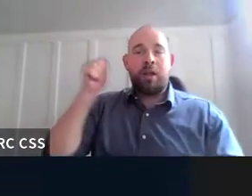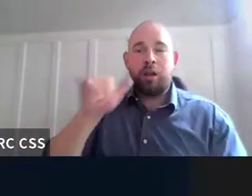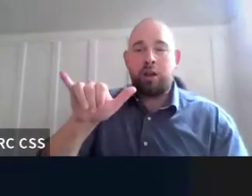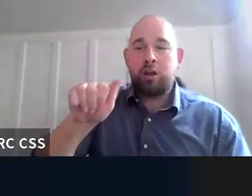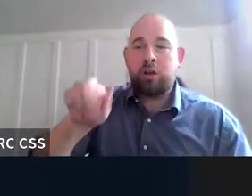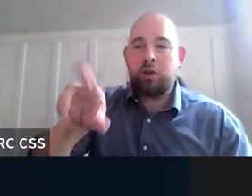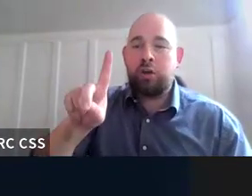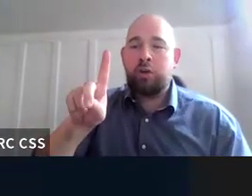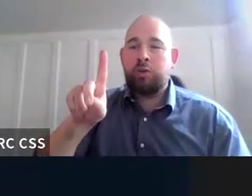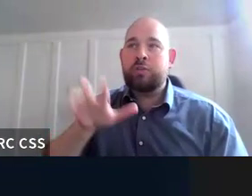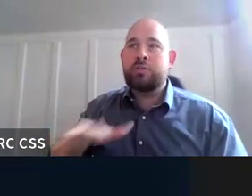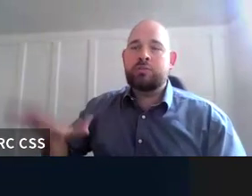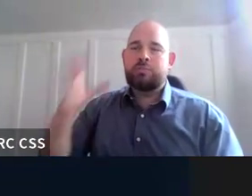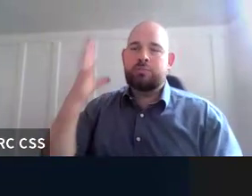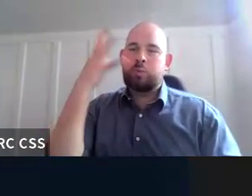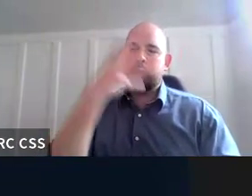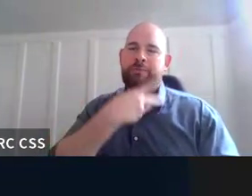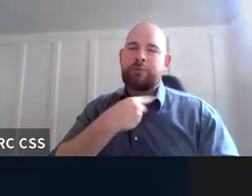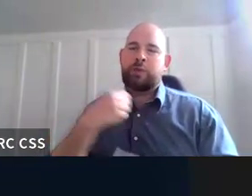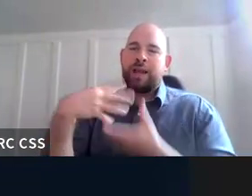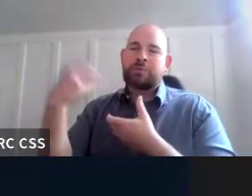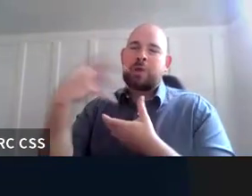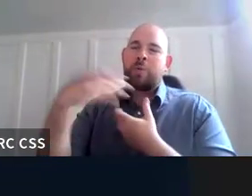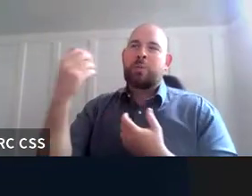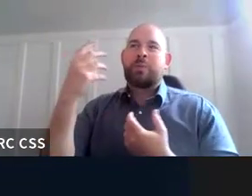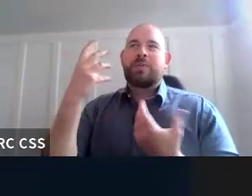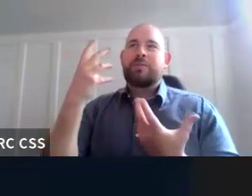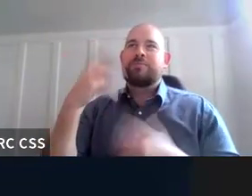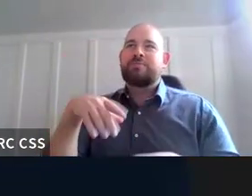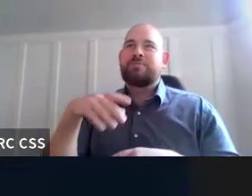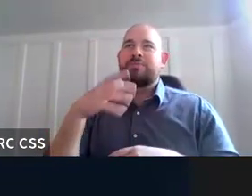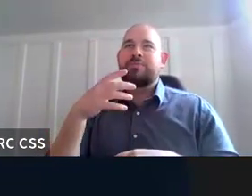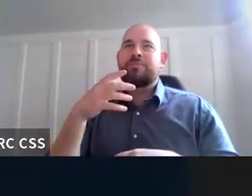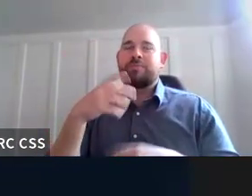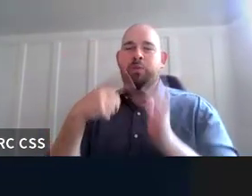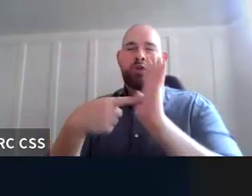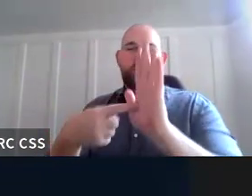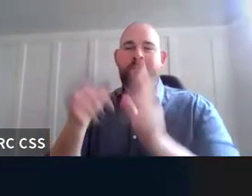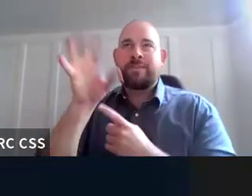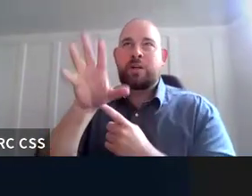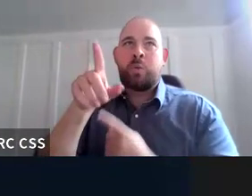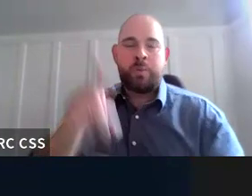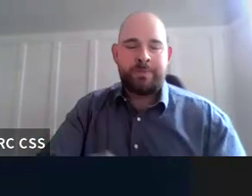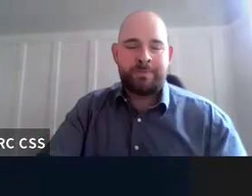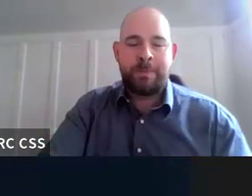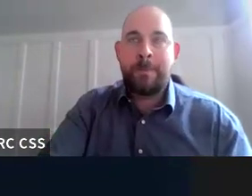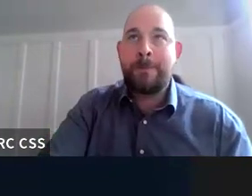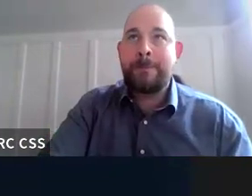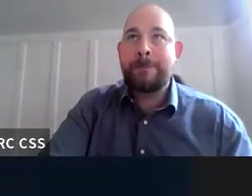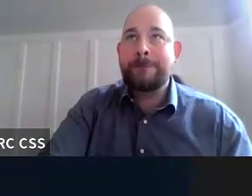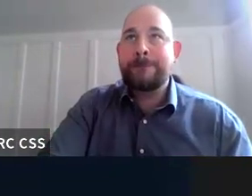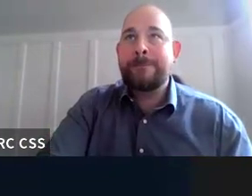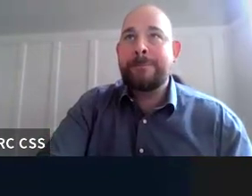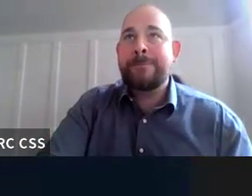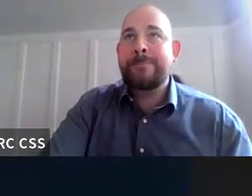And then the last part was the backyard. It was a beautiful backyard. It was great outdoor space. Show